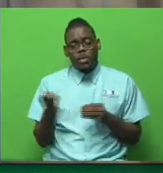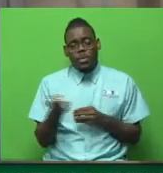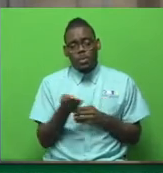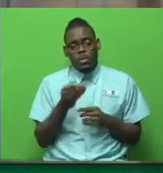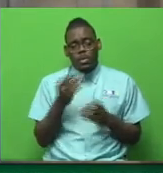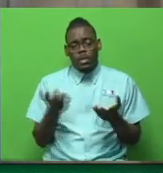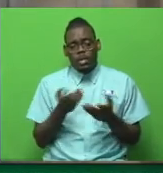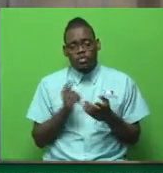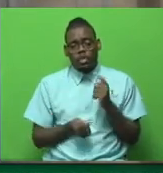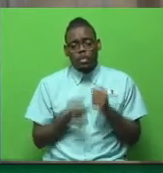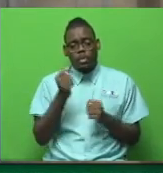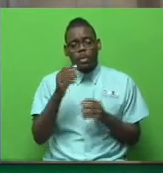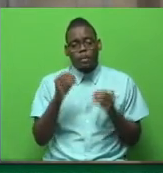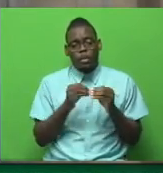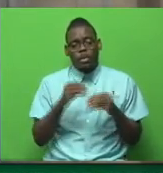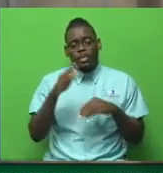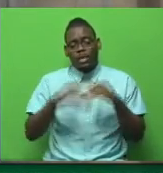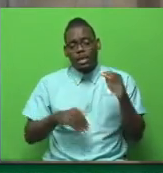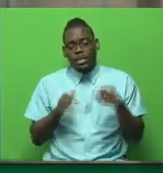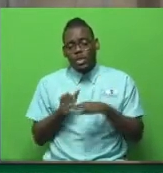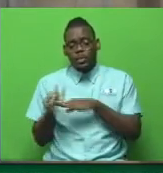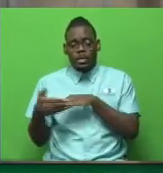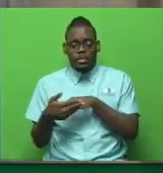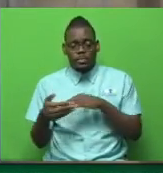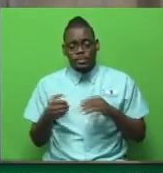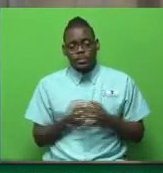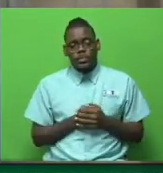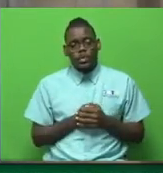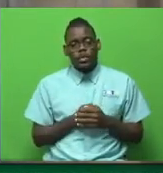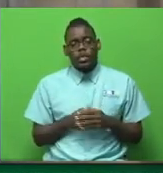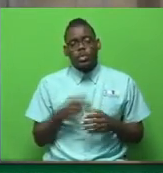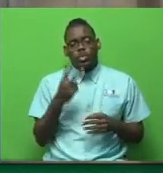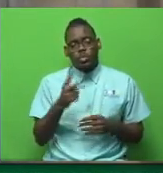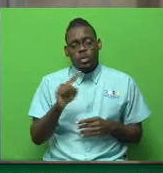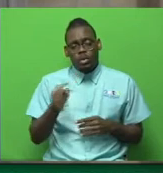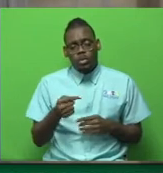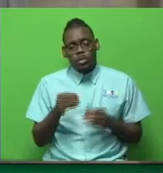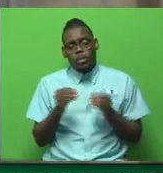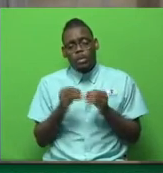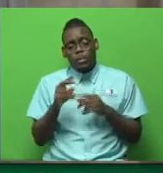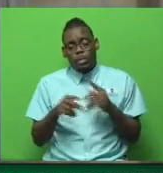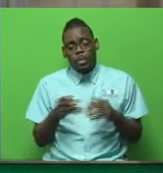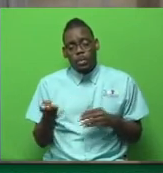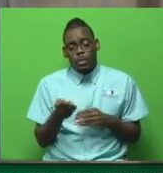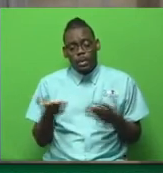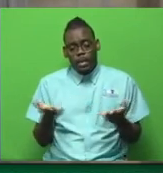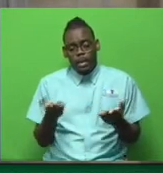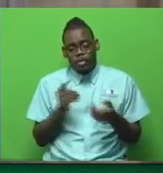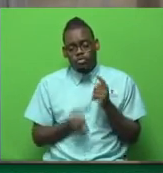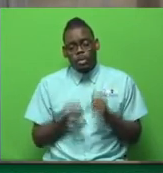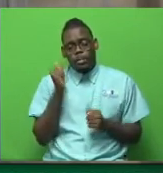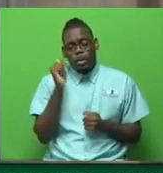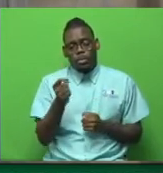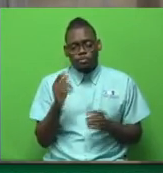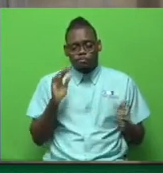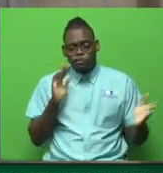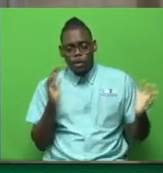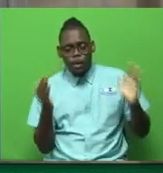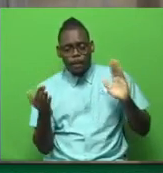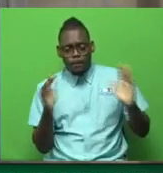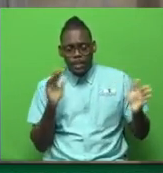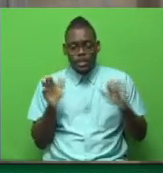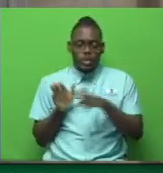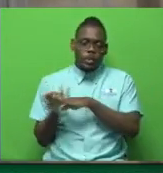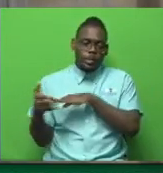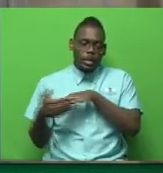Jamaica 2 000 more persons died here in Trinidad and Tobago as compared to Jamaica if we